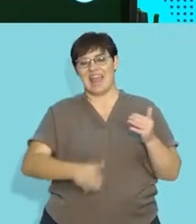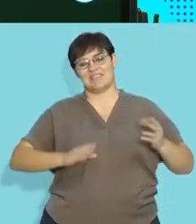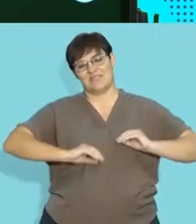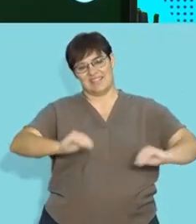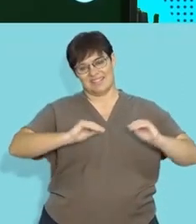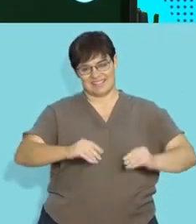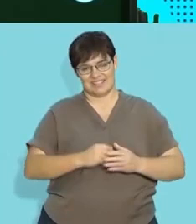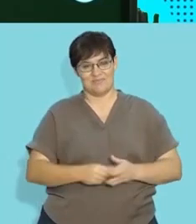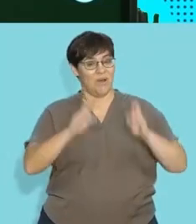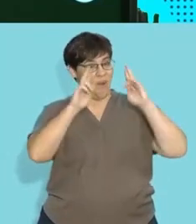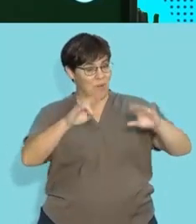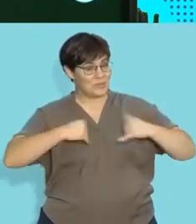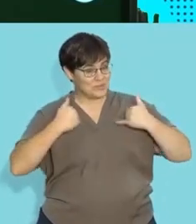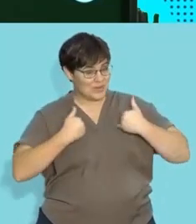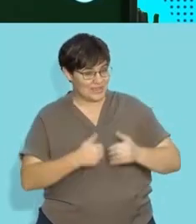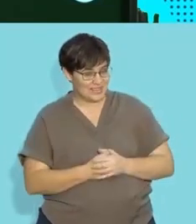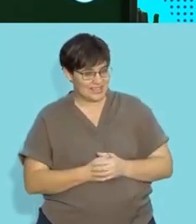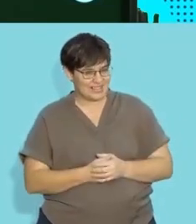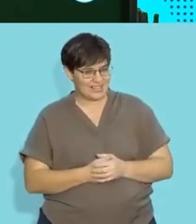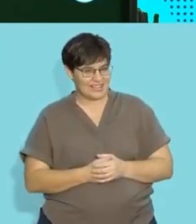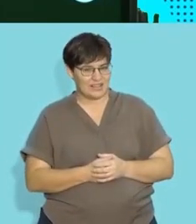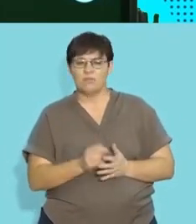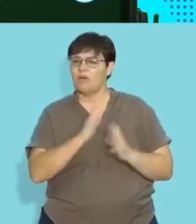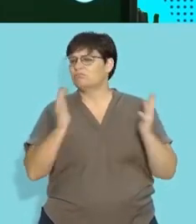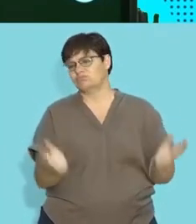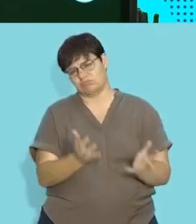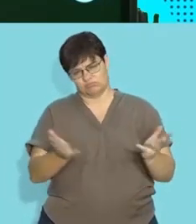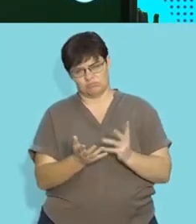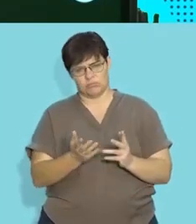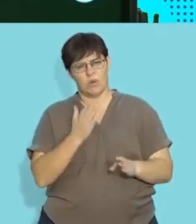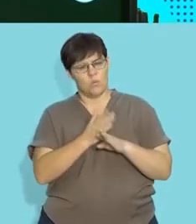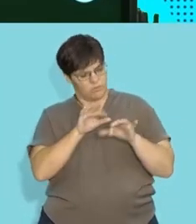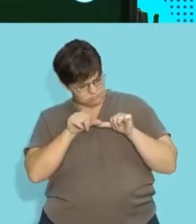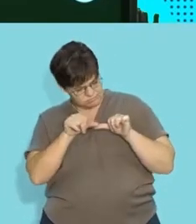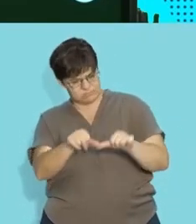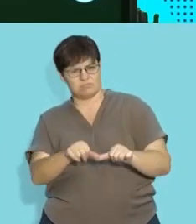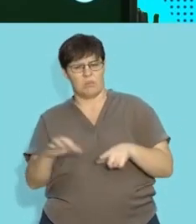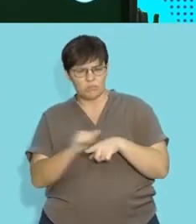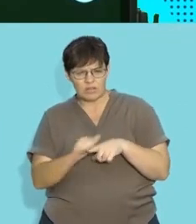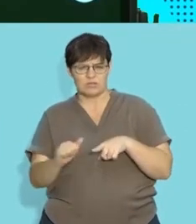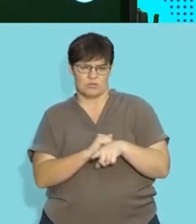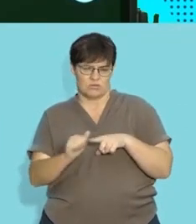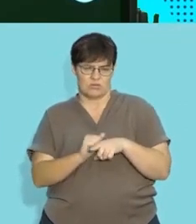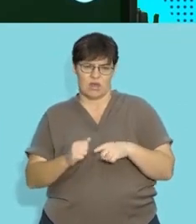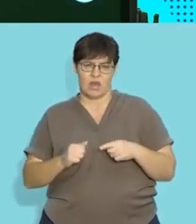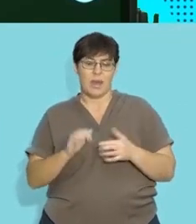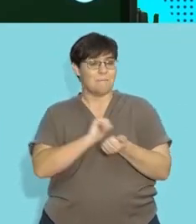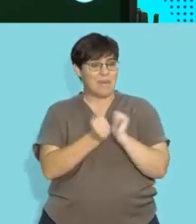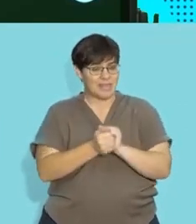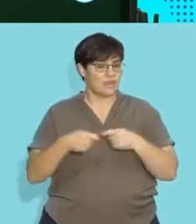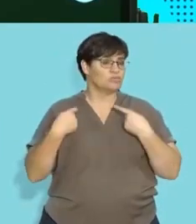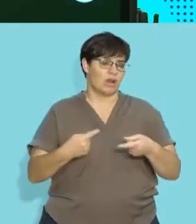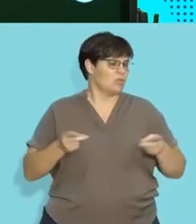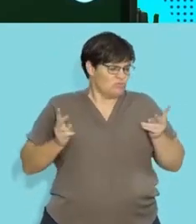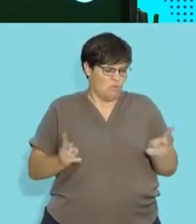We have come to our end of our lesson. I hope you enjoyed. And we really encourage you to work continuously. And it's okay